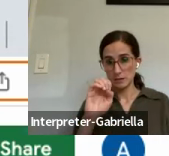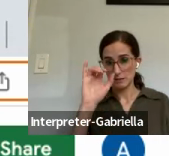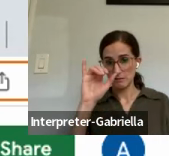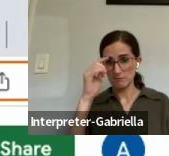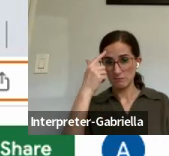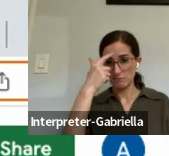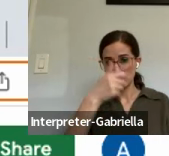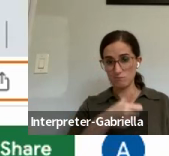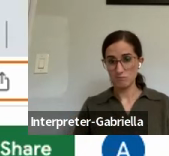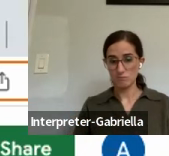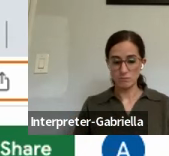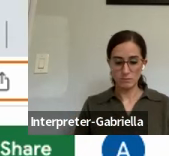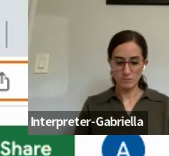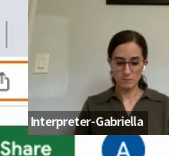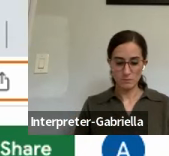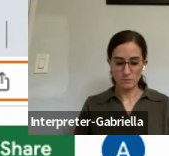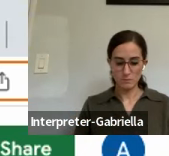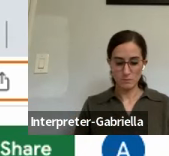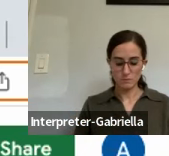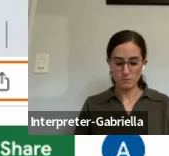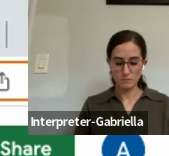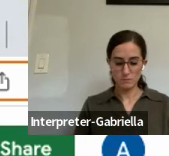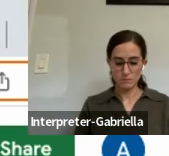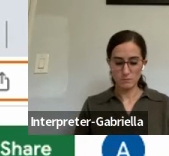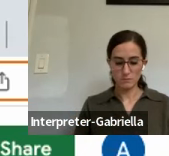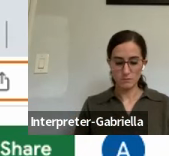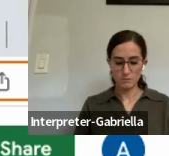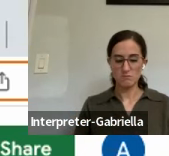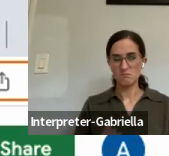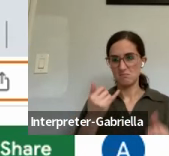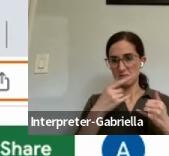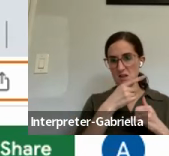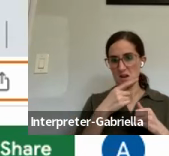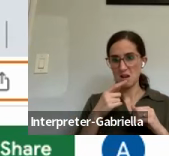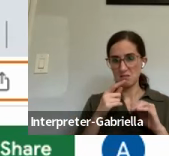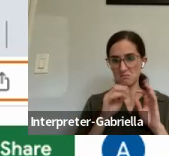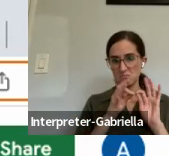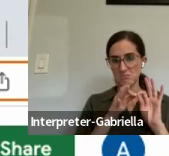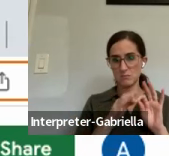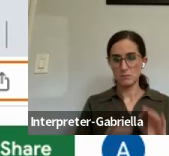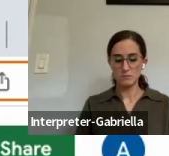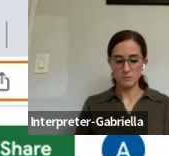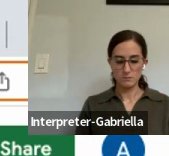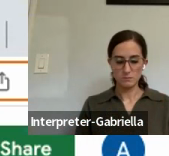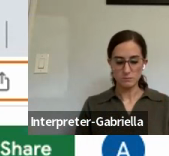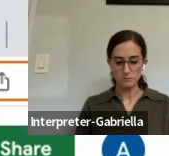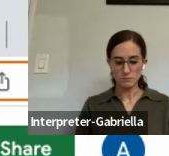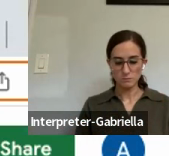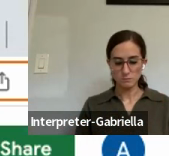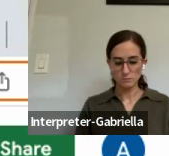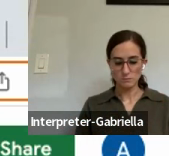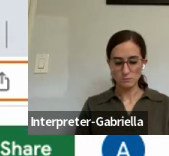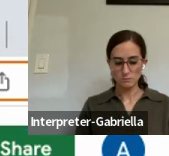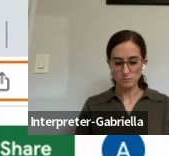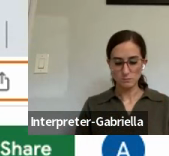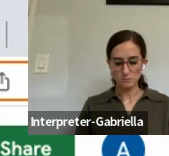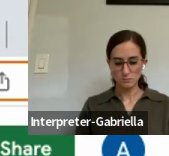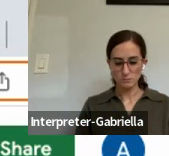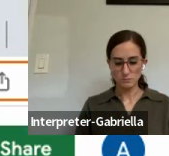Sure. Jessica dijo que en Longmont ya tienen programas donde adultos mayores están haciendo ese tipo